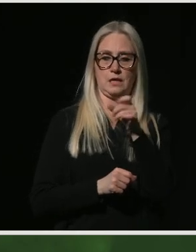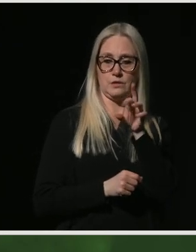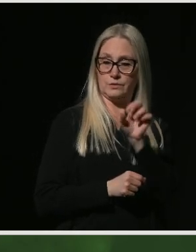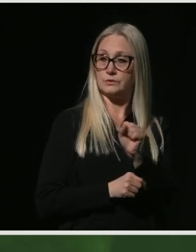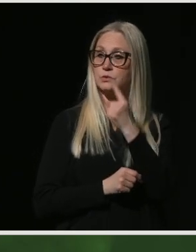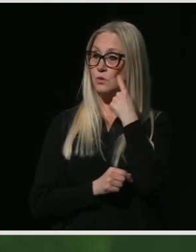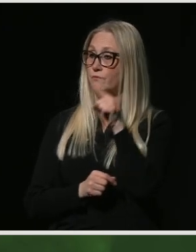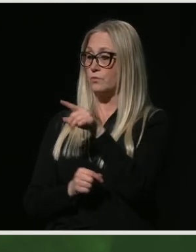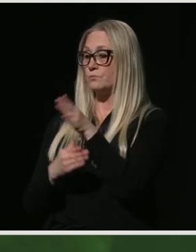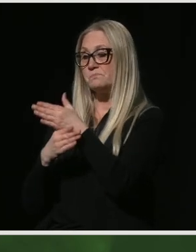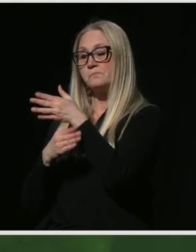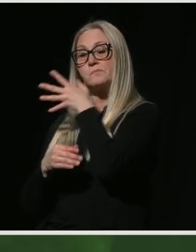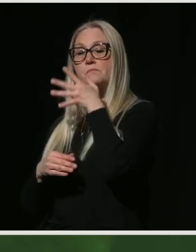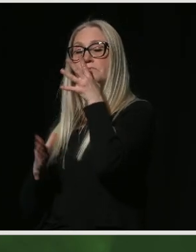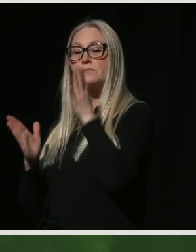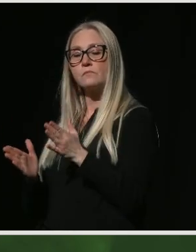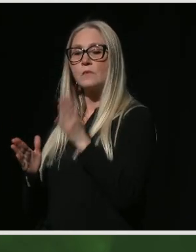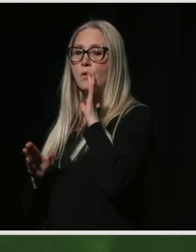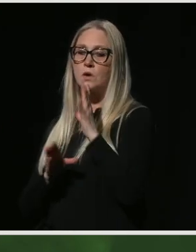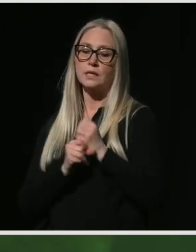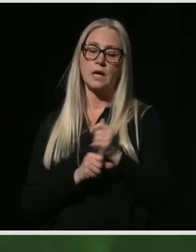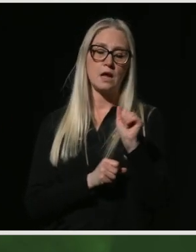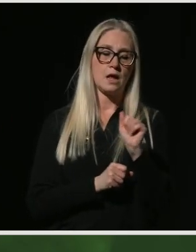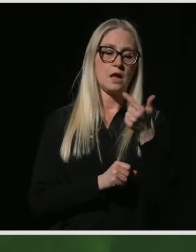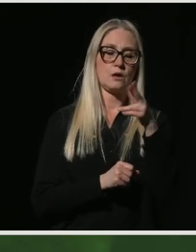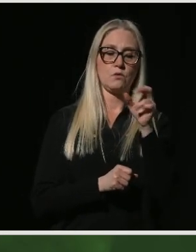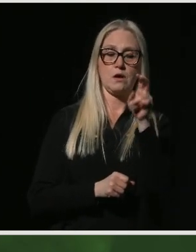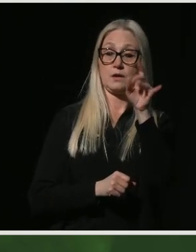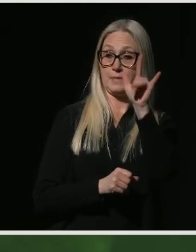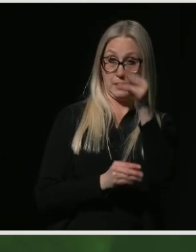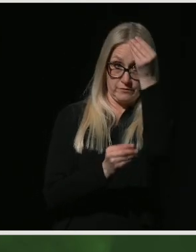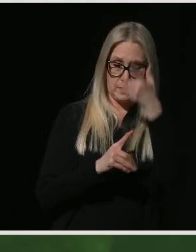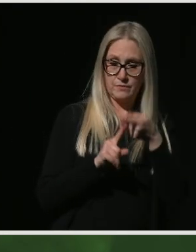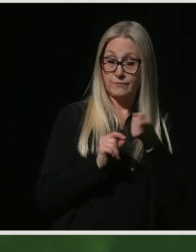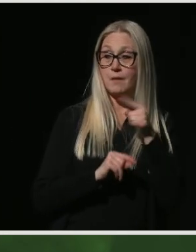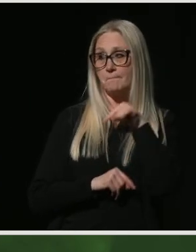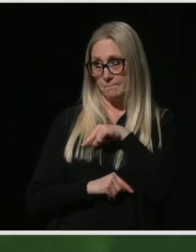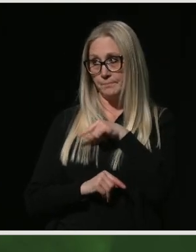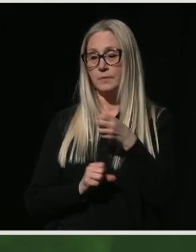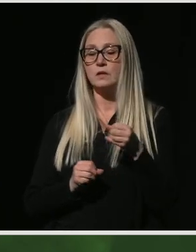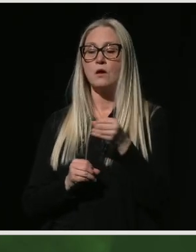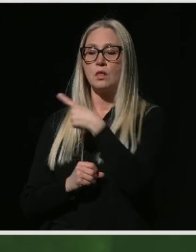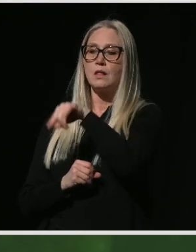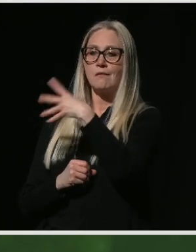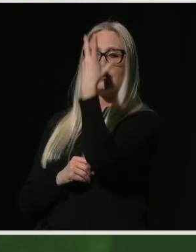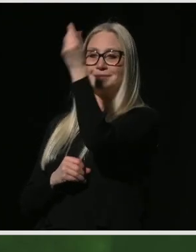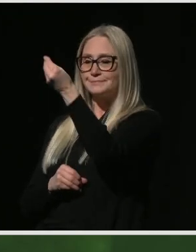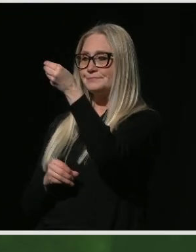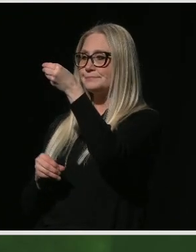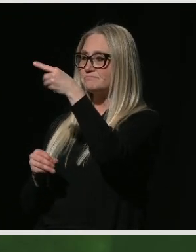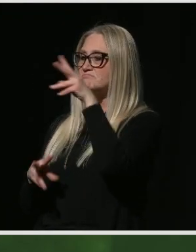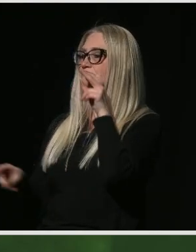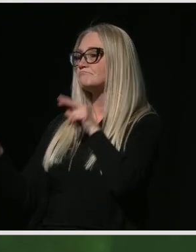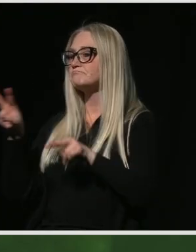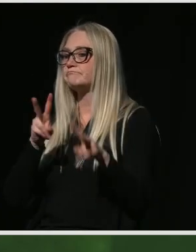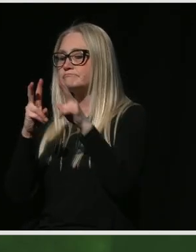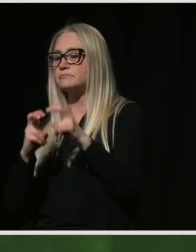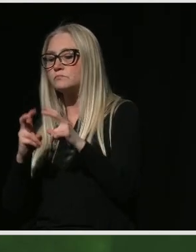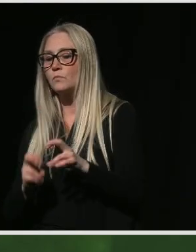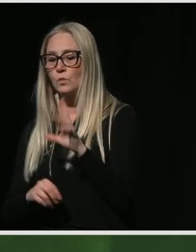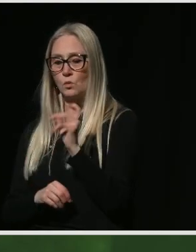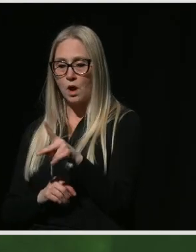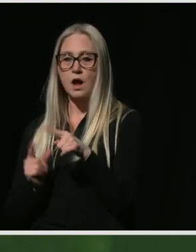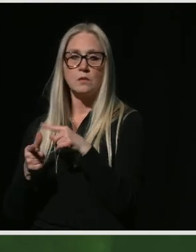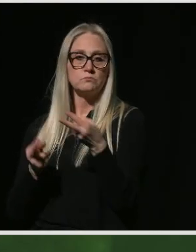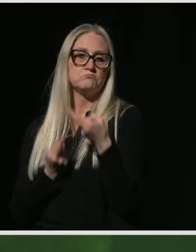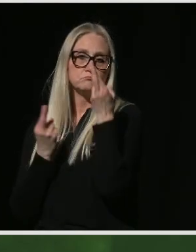farmer, they get their agronomy information from their ag retailer. Those are the folks that are out in the field assessing the crop and giving